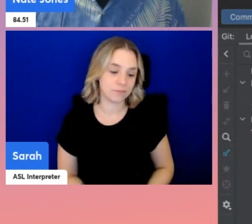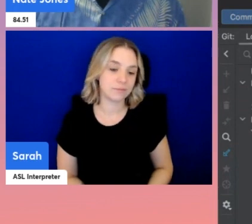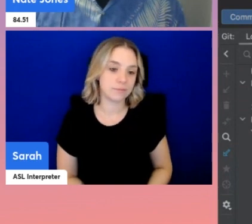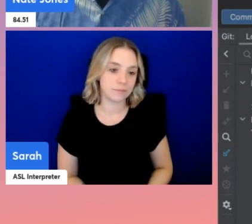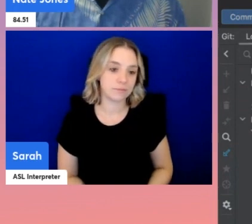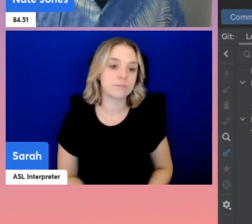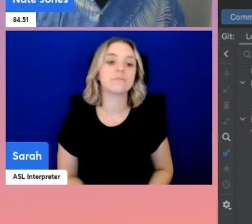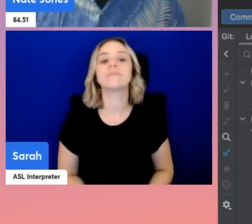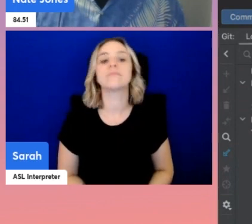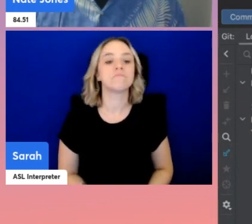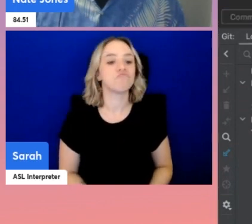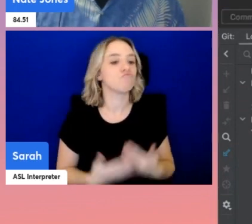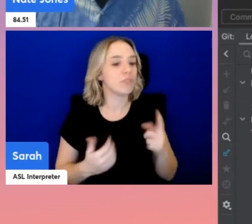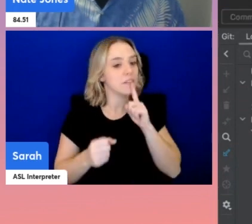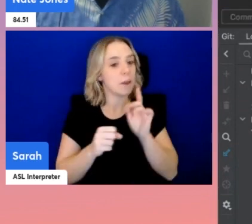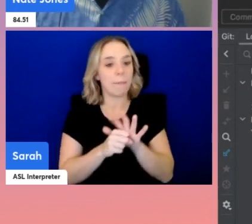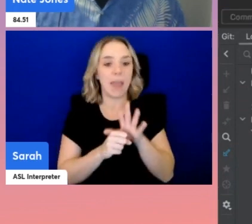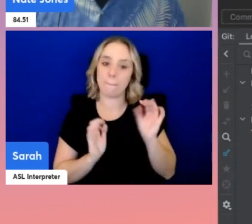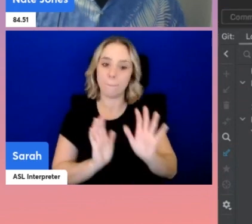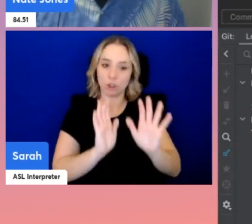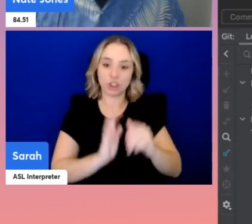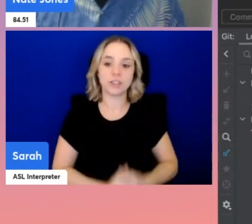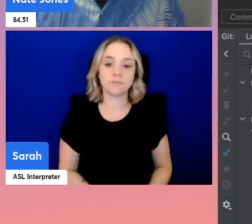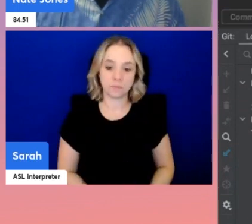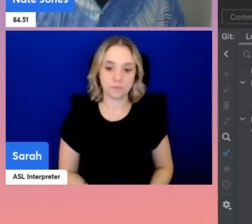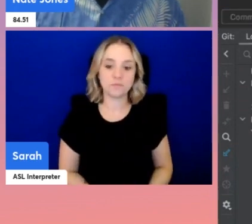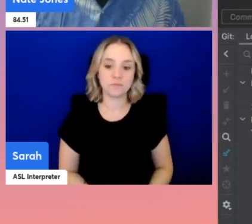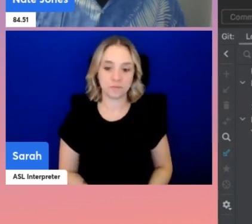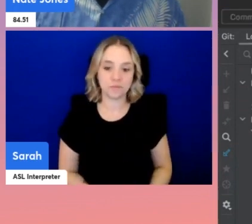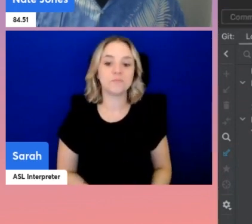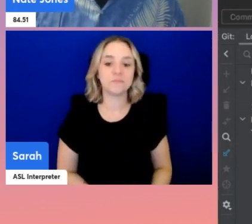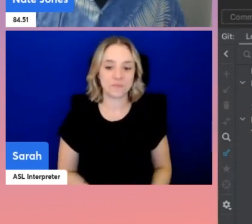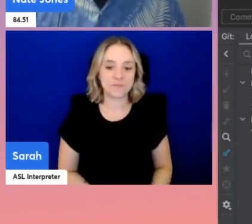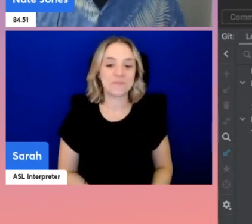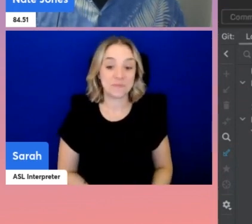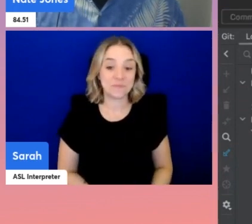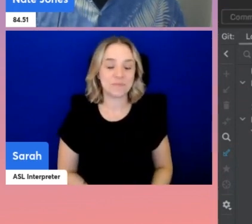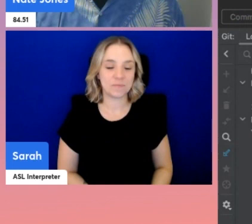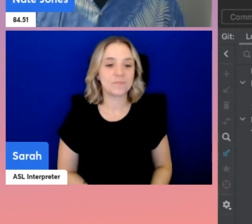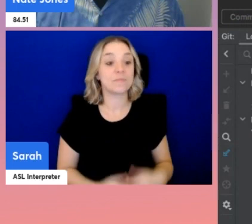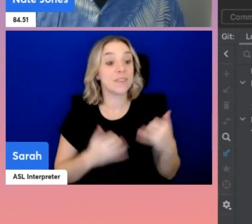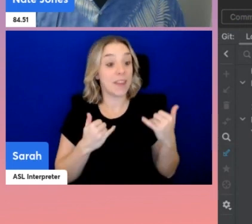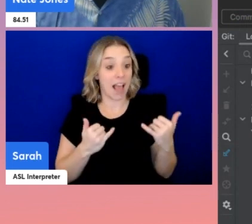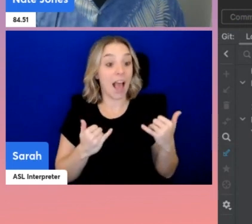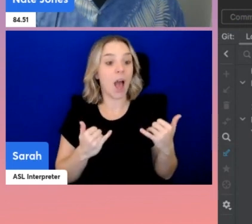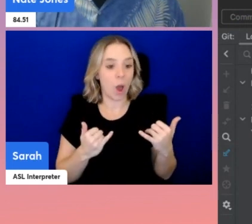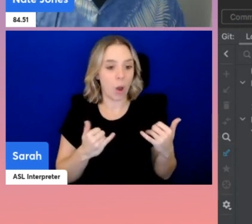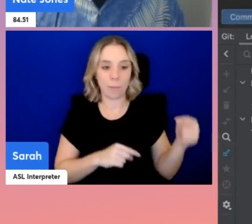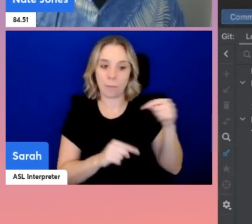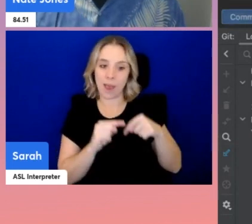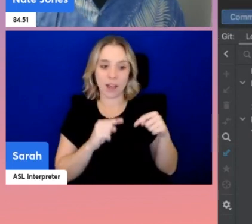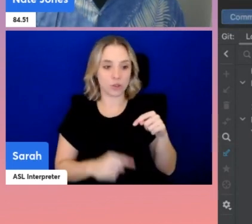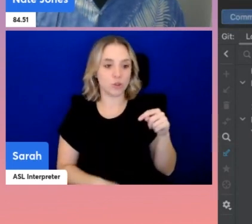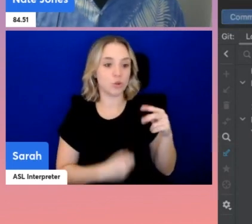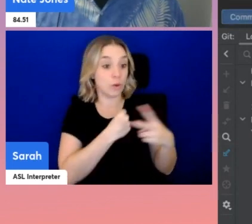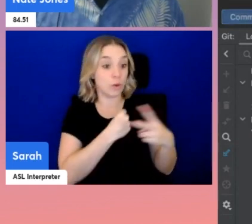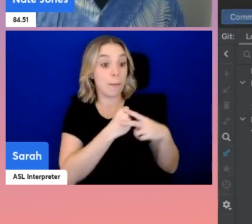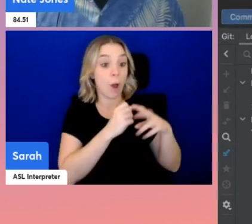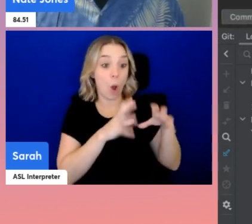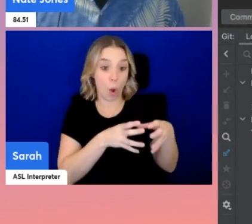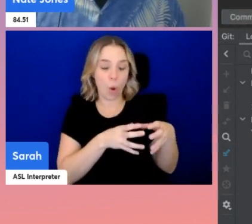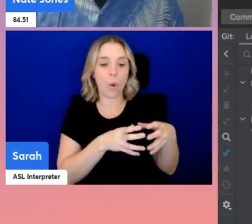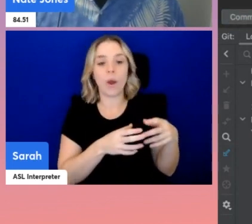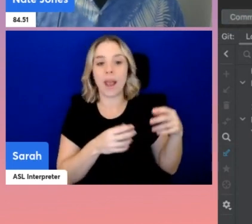and we can commit and push this. And now we can go back to the repo and merge that